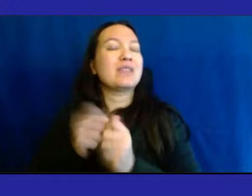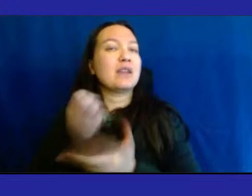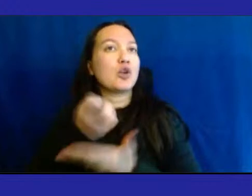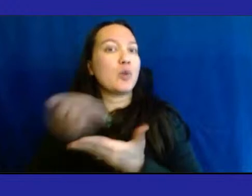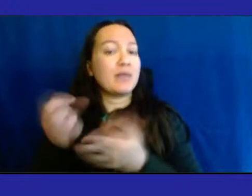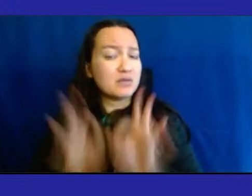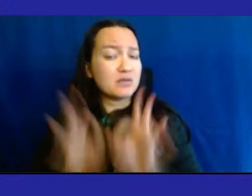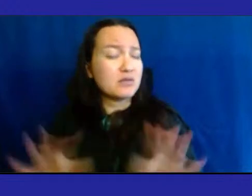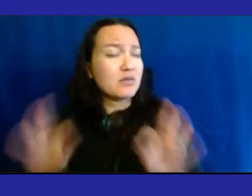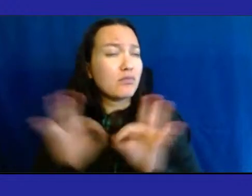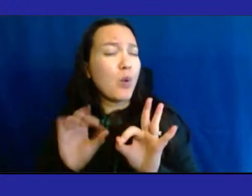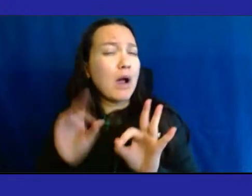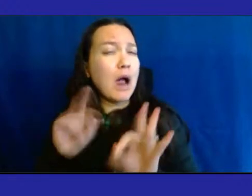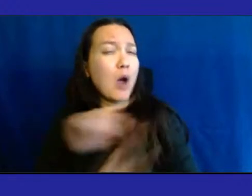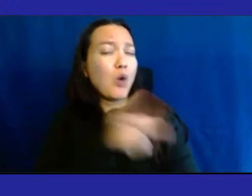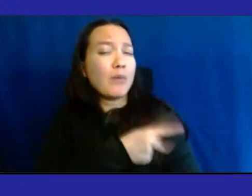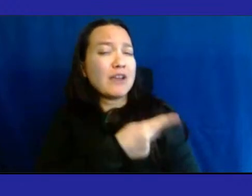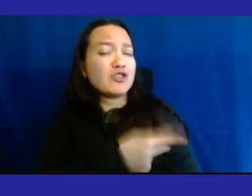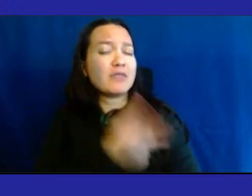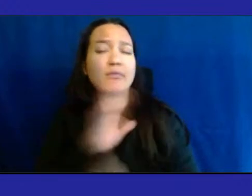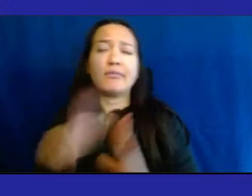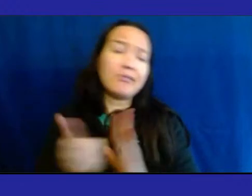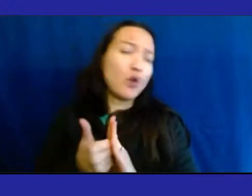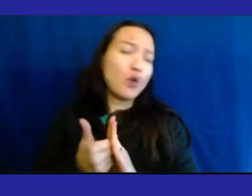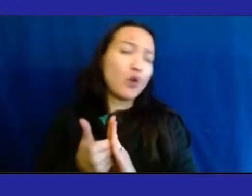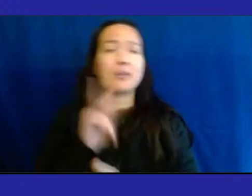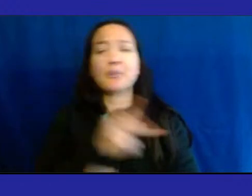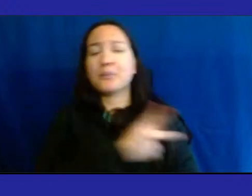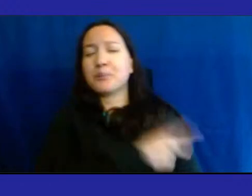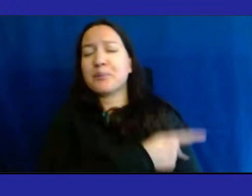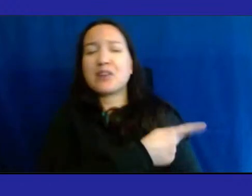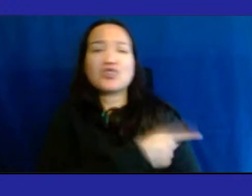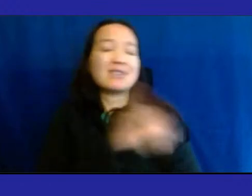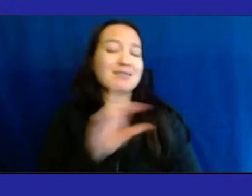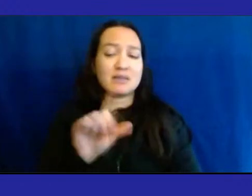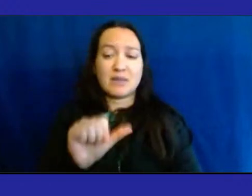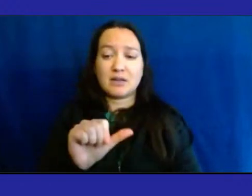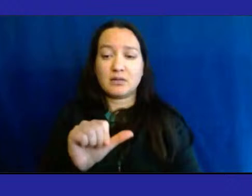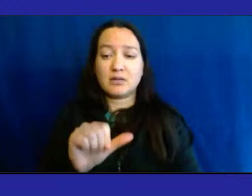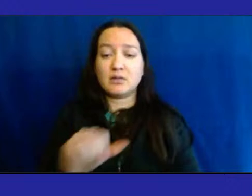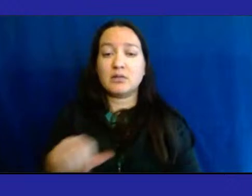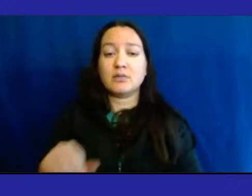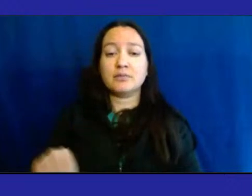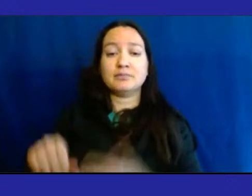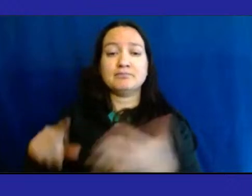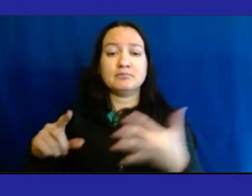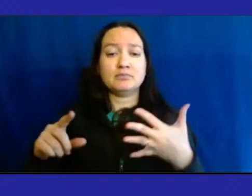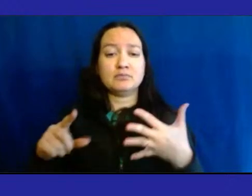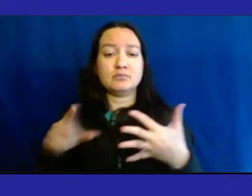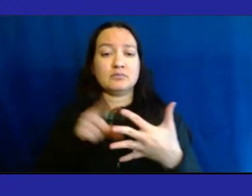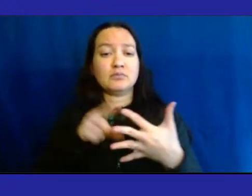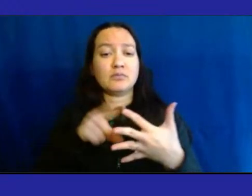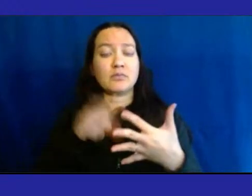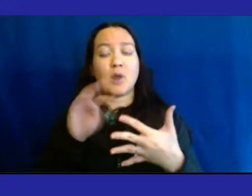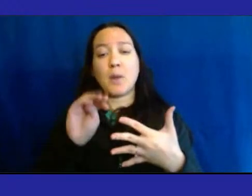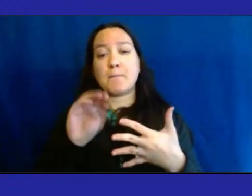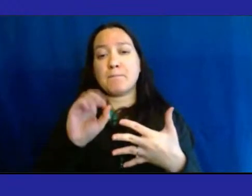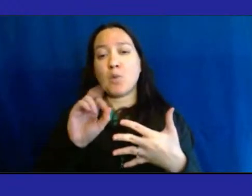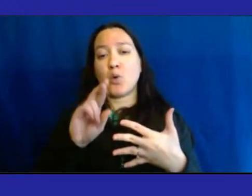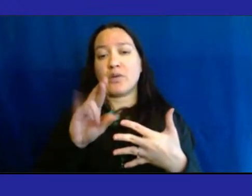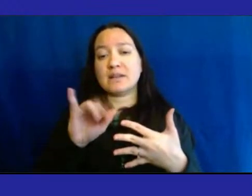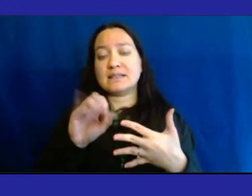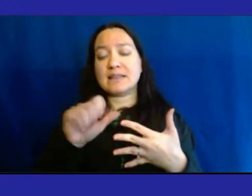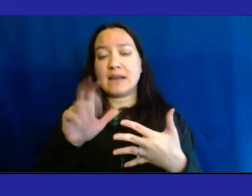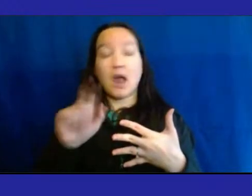for outpatient and all care for patients with disabilities. And at Morrisania, there was a particular achievement of a